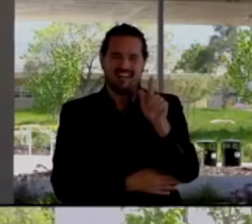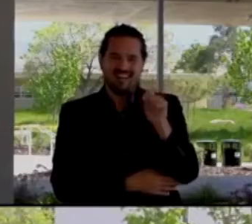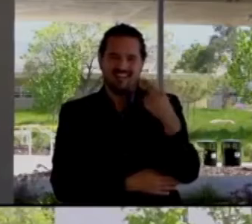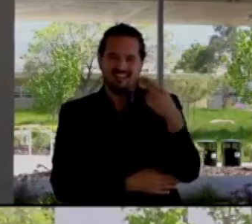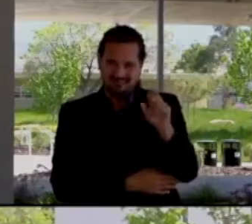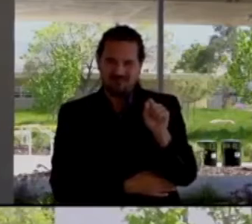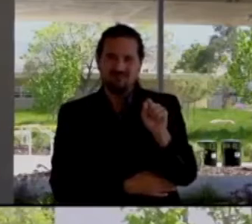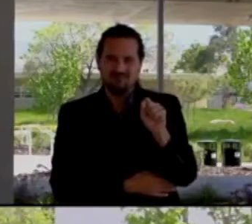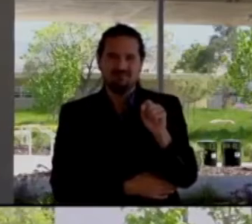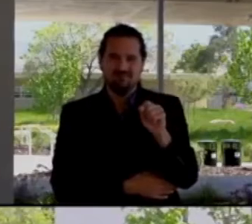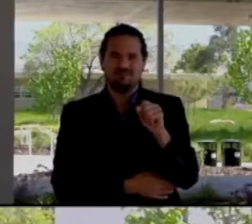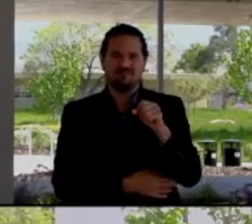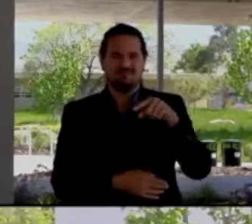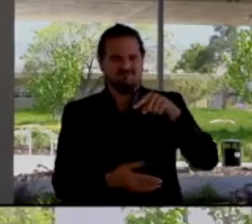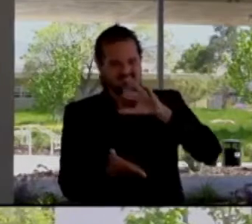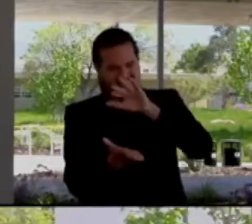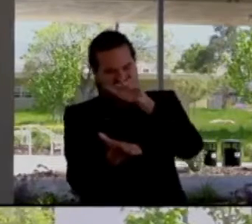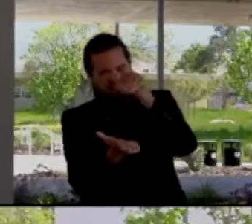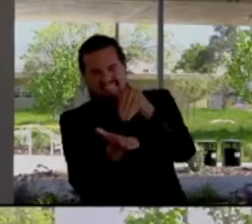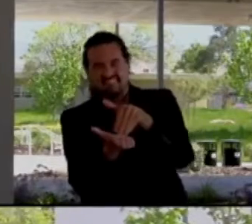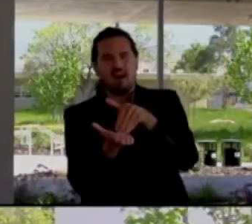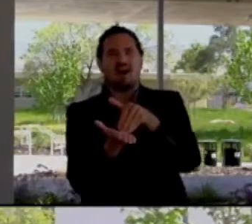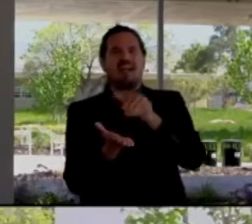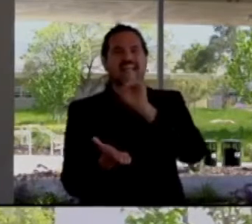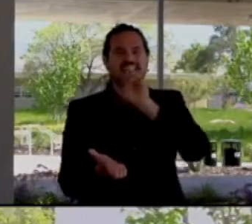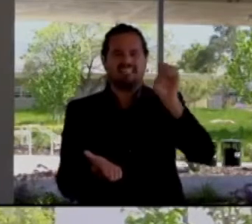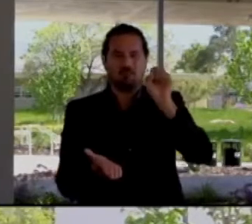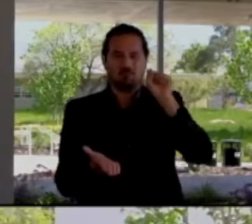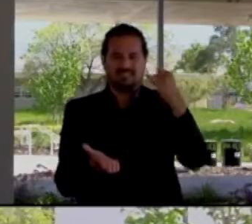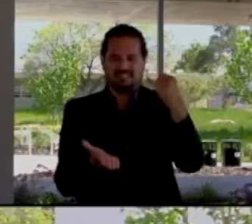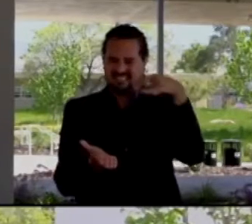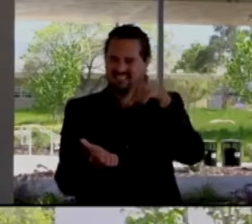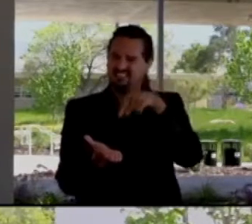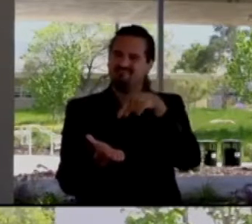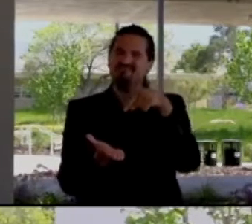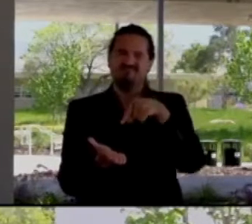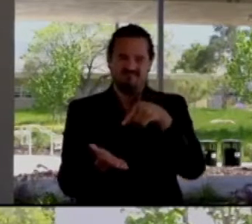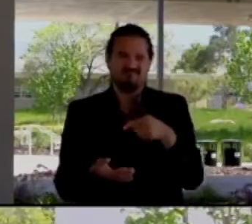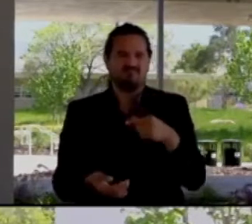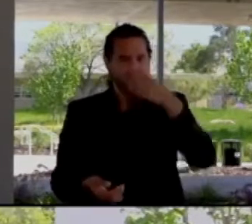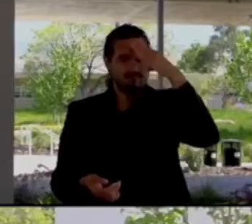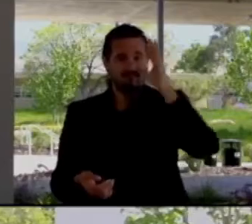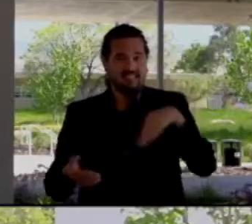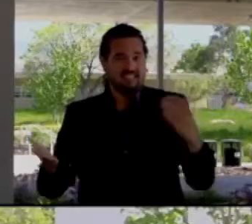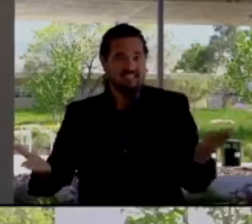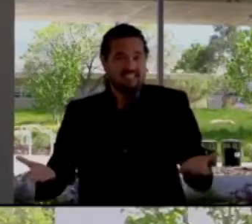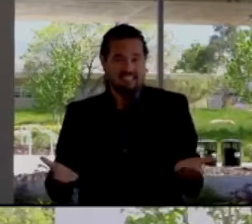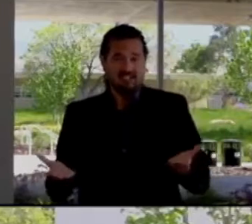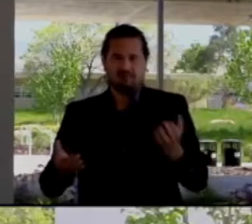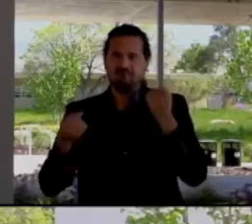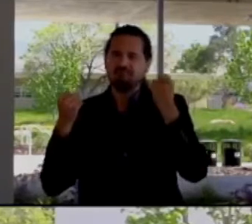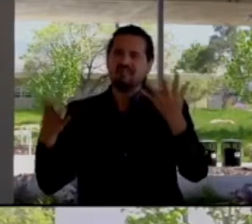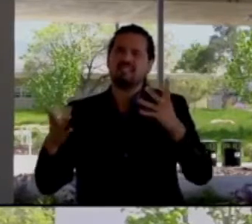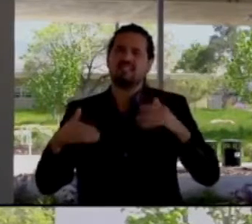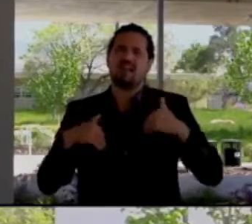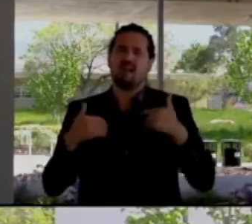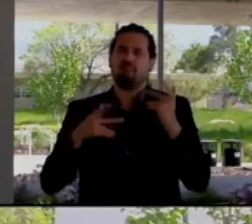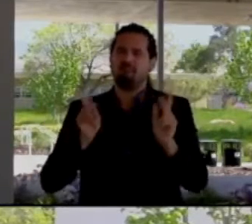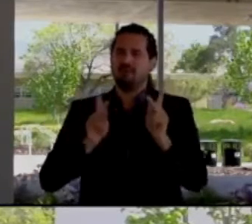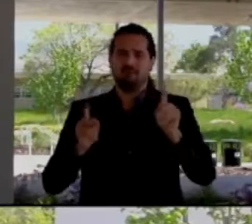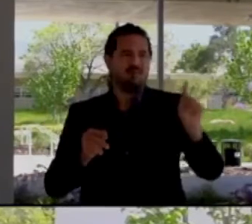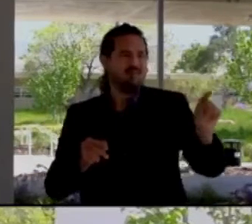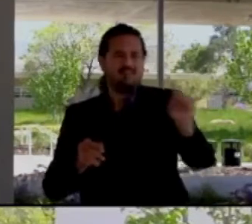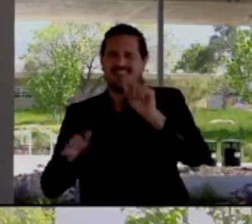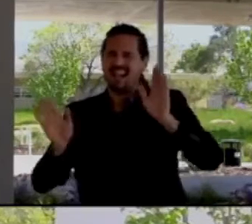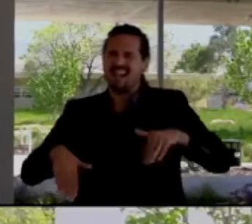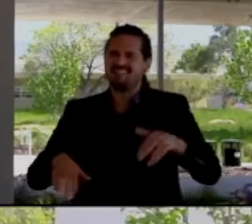of San Jose. And what we know is that we have so many young people who haven't been vaccinated yet. And I'm going to,